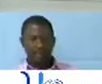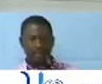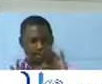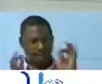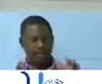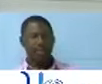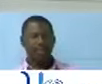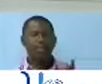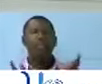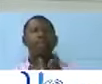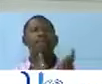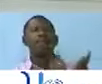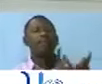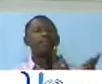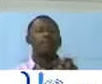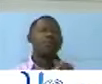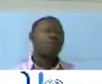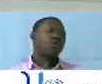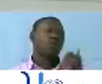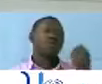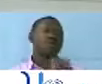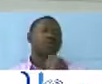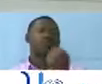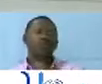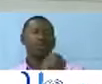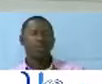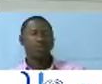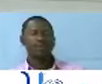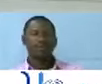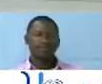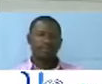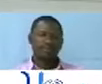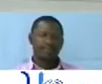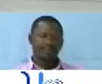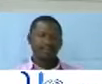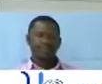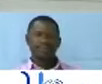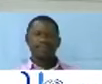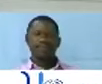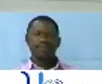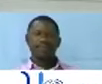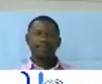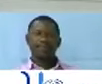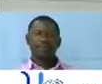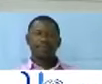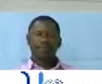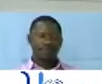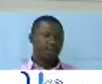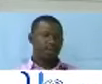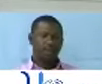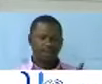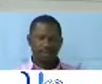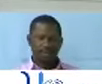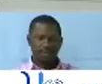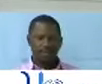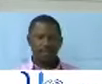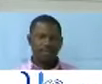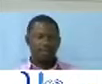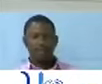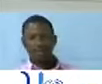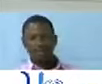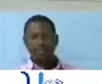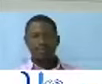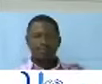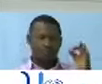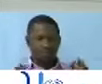stakeholders. Kurel gogu tamen nak tassé won nañ ak ñeneen ñi nga xamni ñoo ci duggal seen loxo. They met the Chief Justice at the time. Gisante nañ